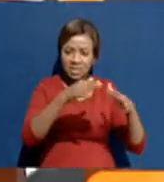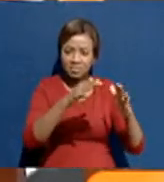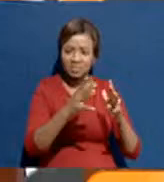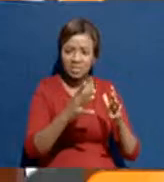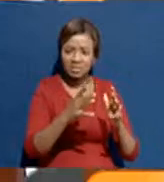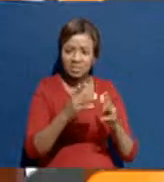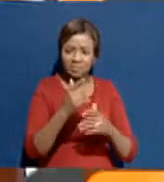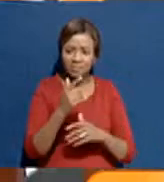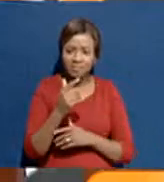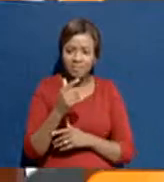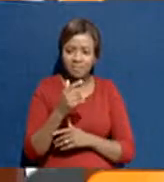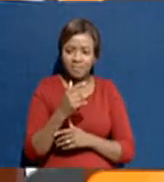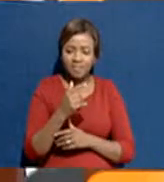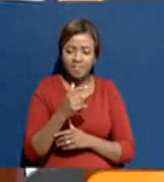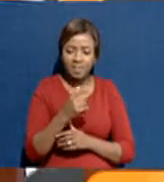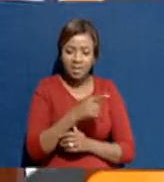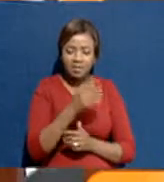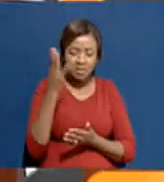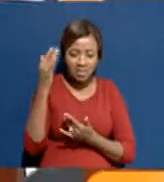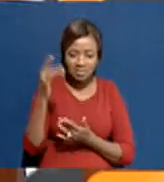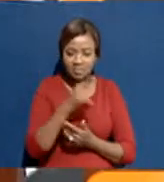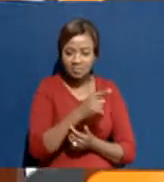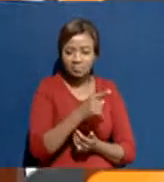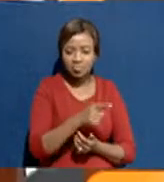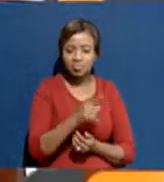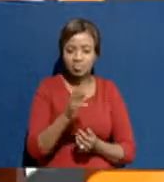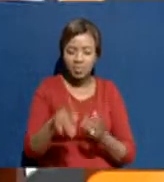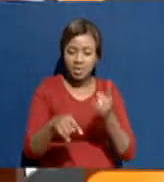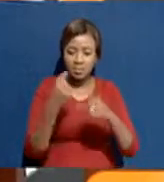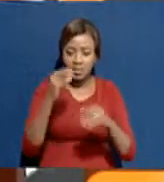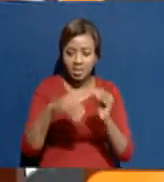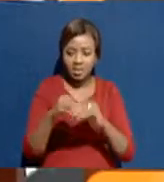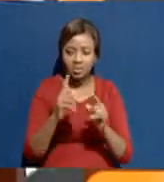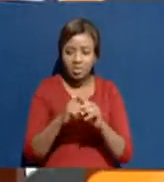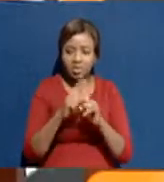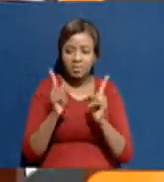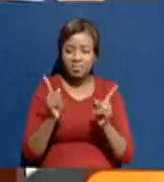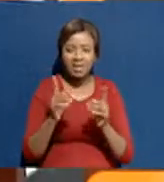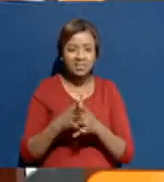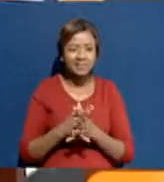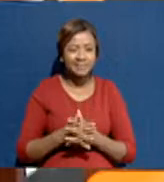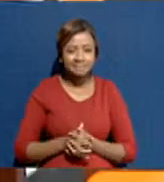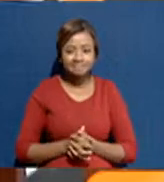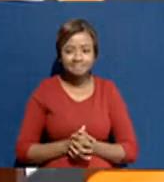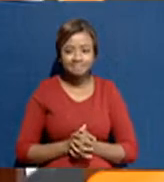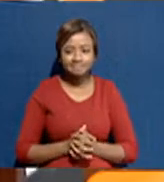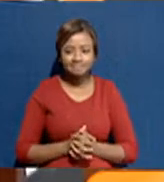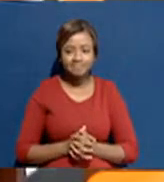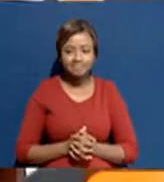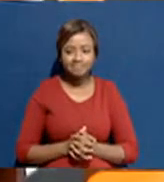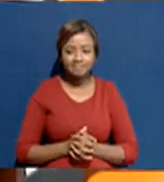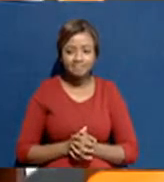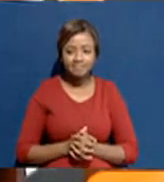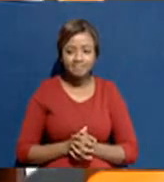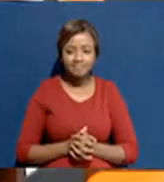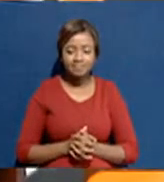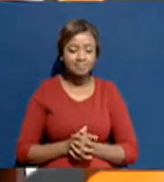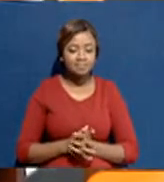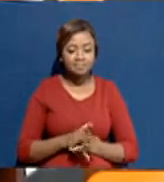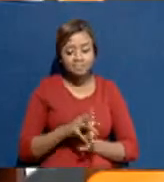stay in that office long. So, but it was not, of course, he was doing what he had